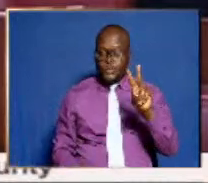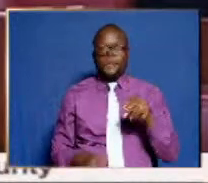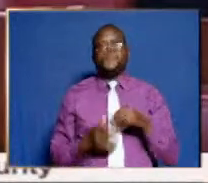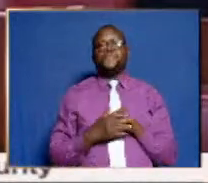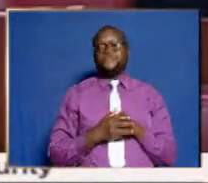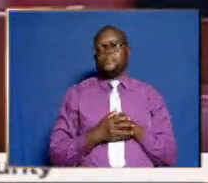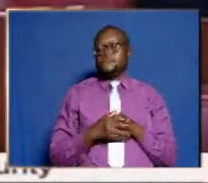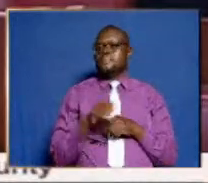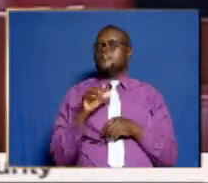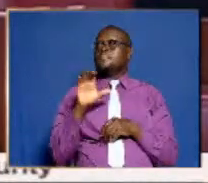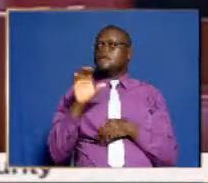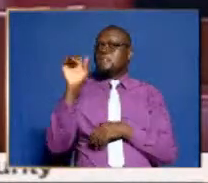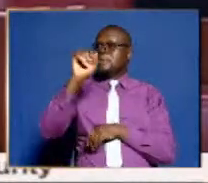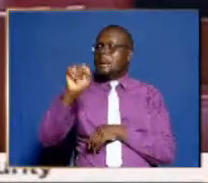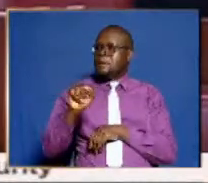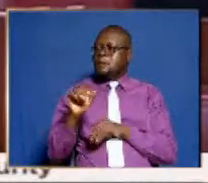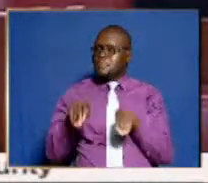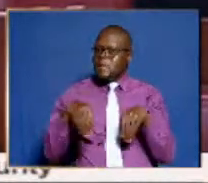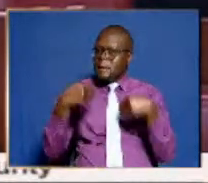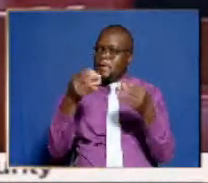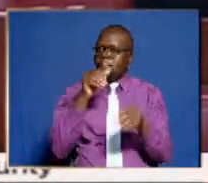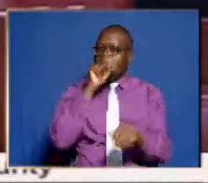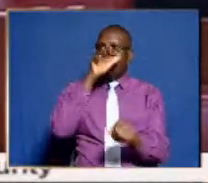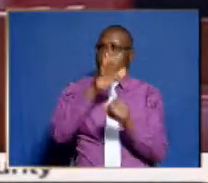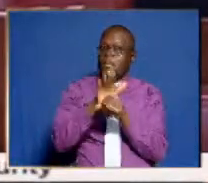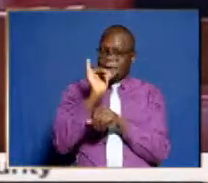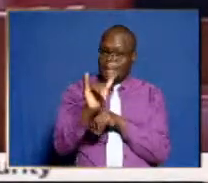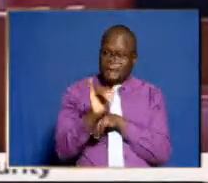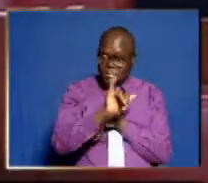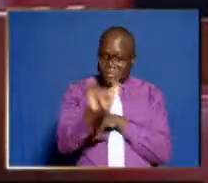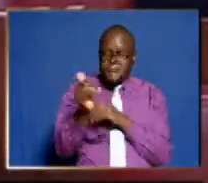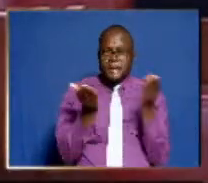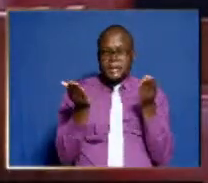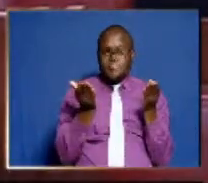could the Cabinet Secretary give an undertaking that such services